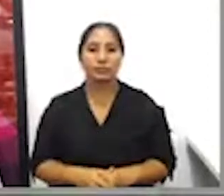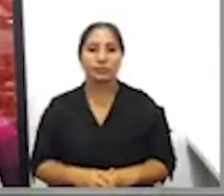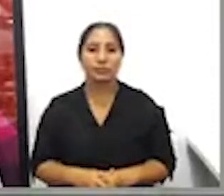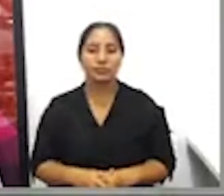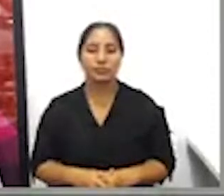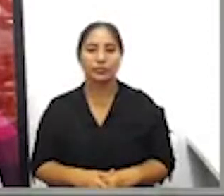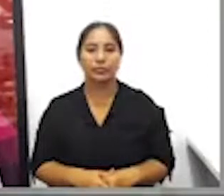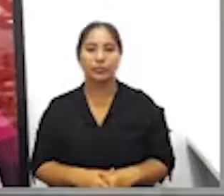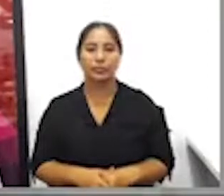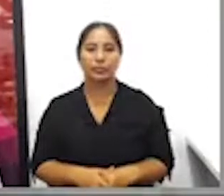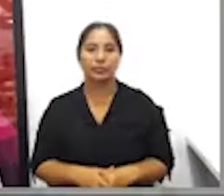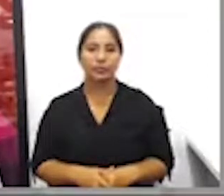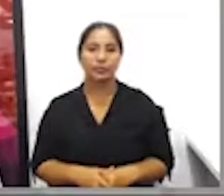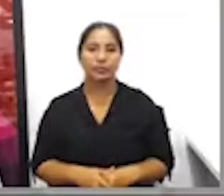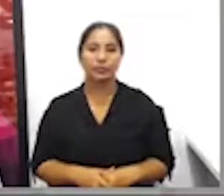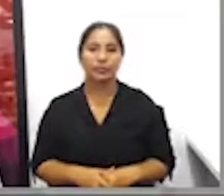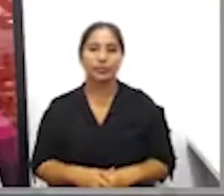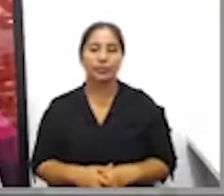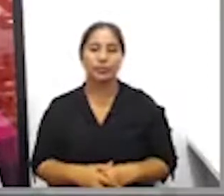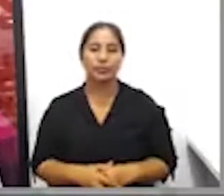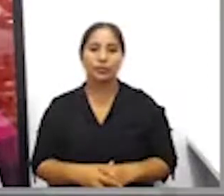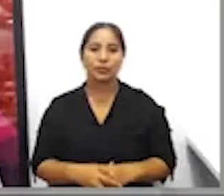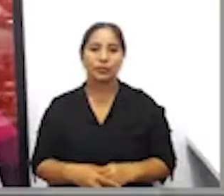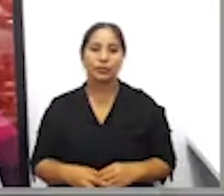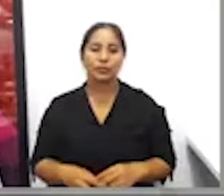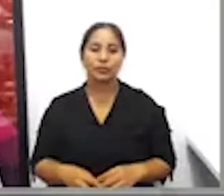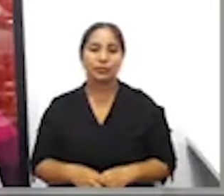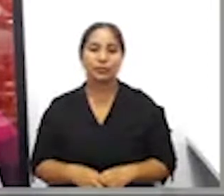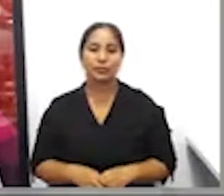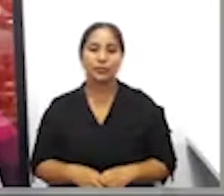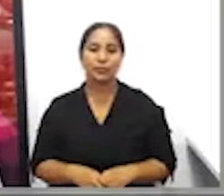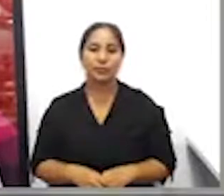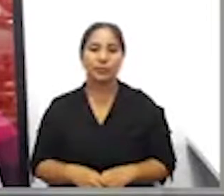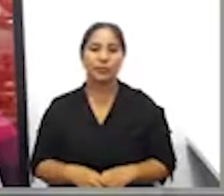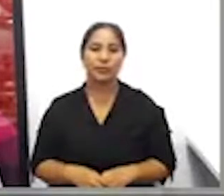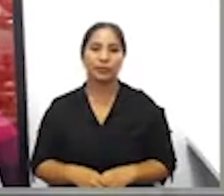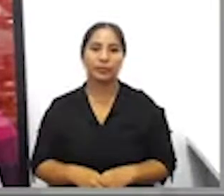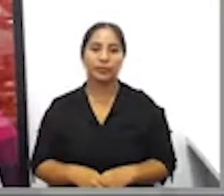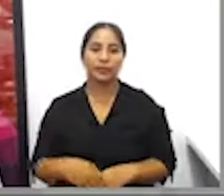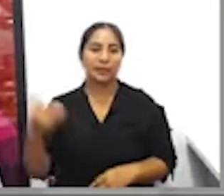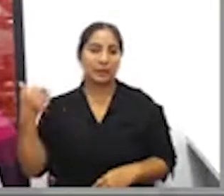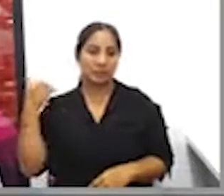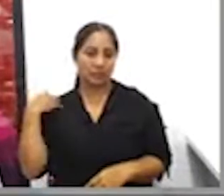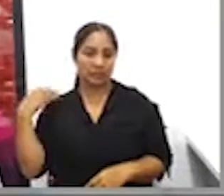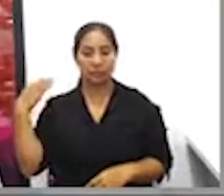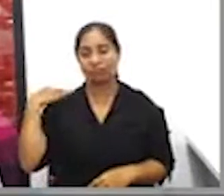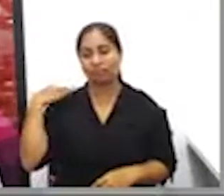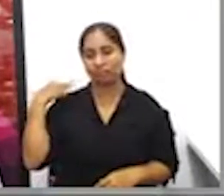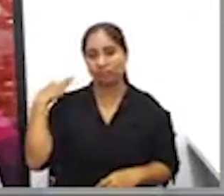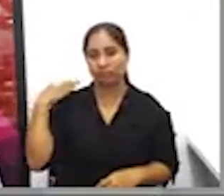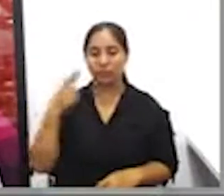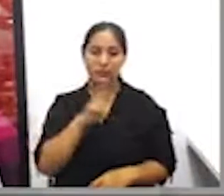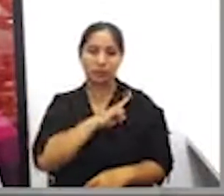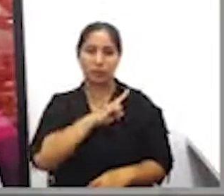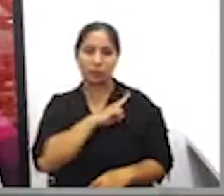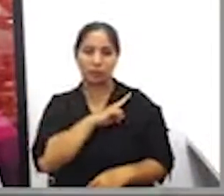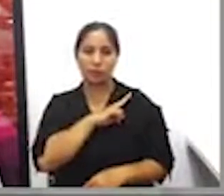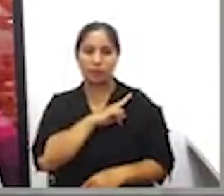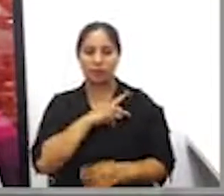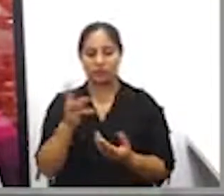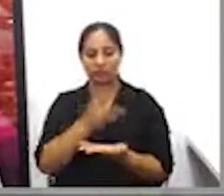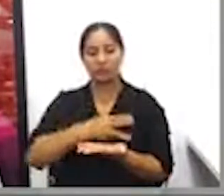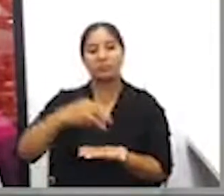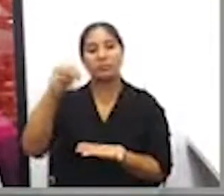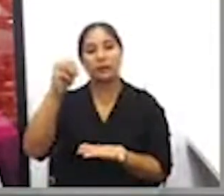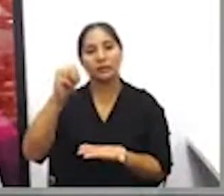the United States government. President Biden's number one responsibility is to make sure there are enough jobs. And